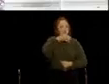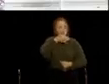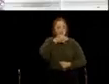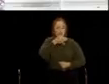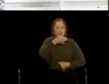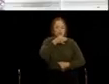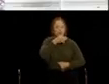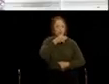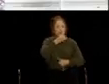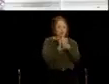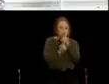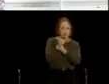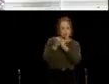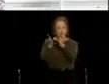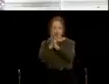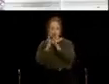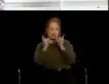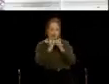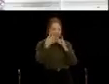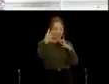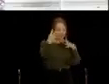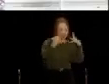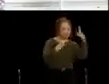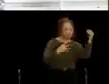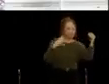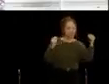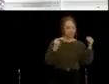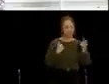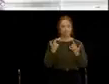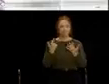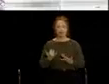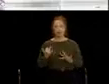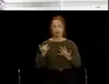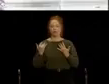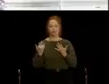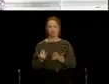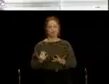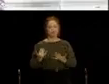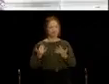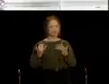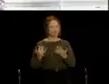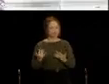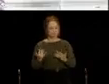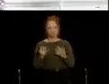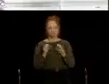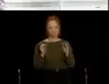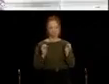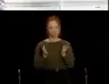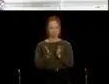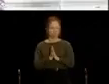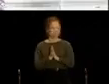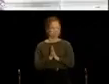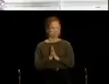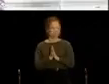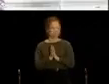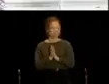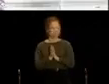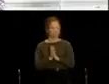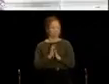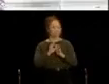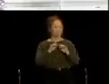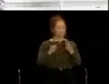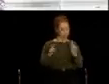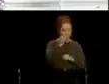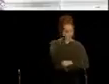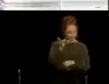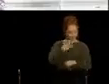I waited and waited and waited, and it didn't happen for me. But I can tell you this, I had the most gorgeous